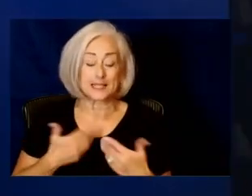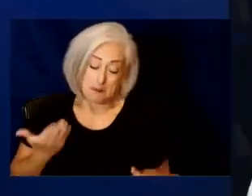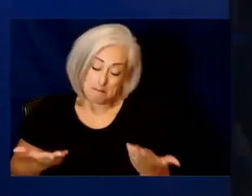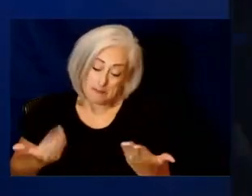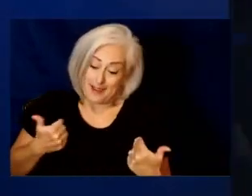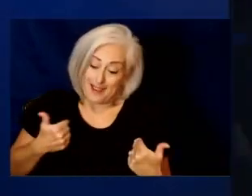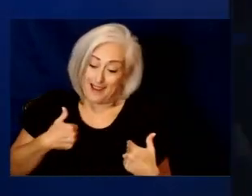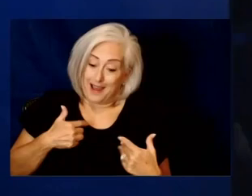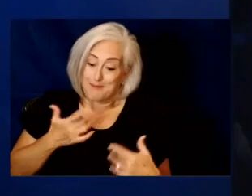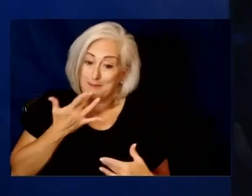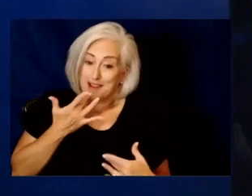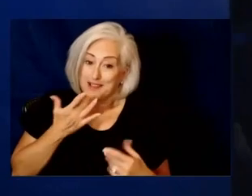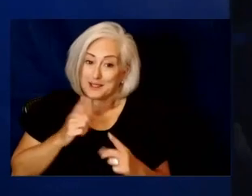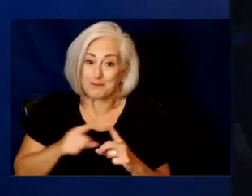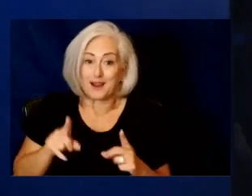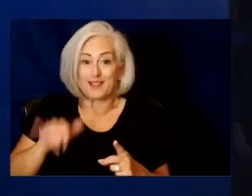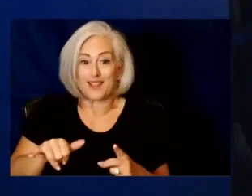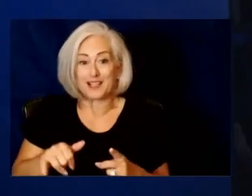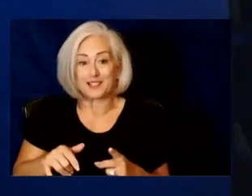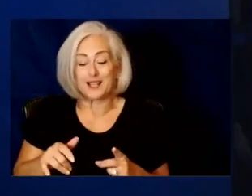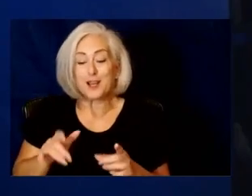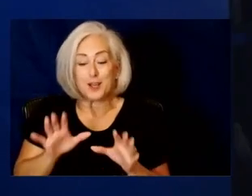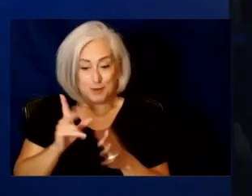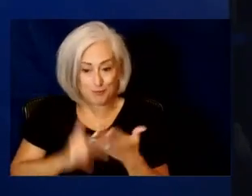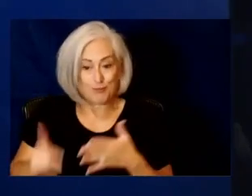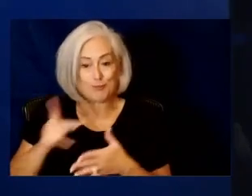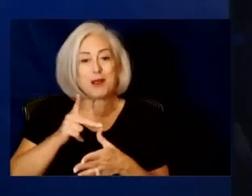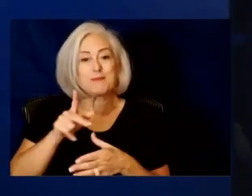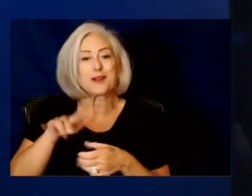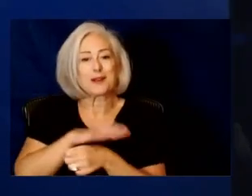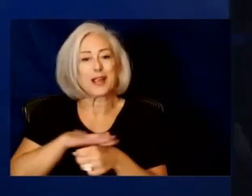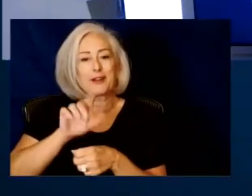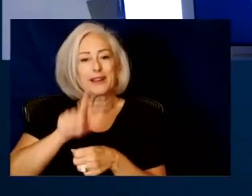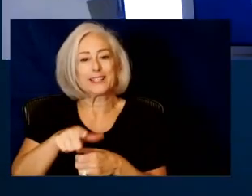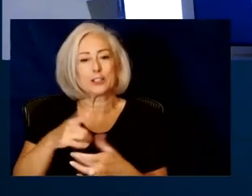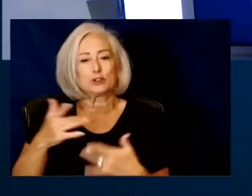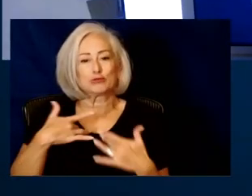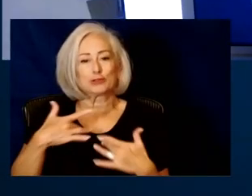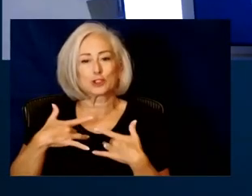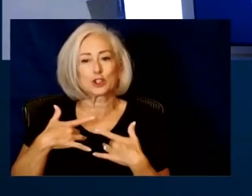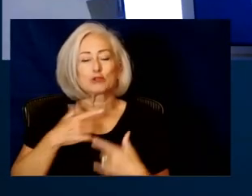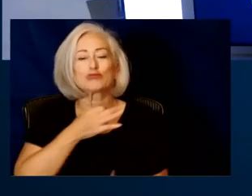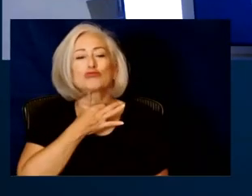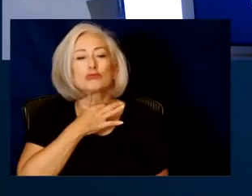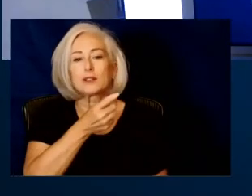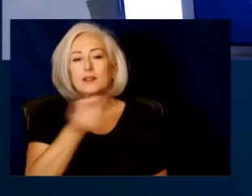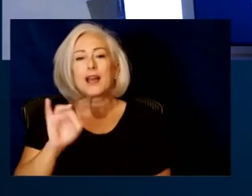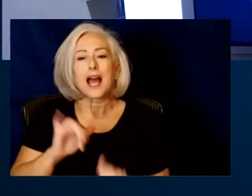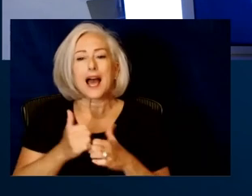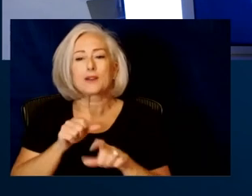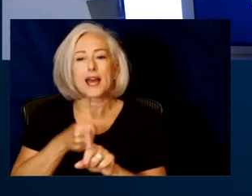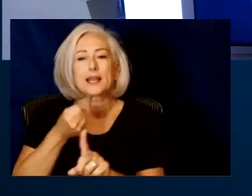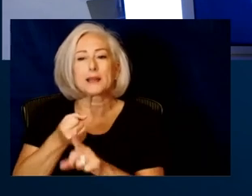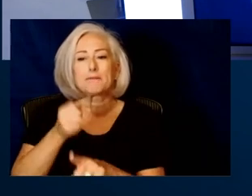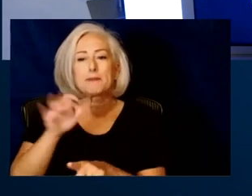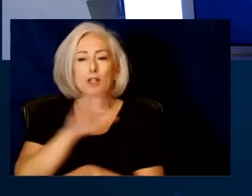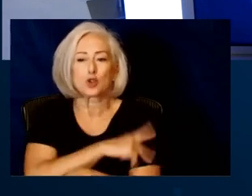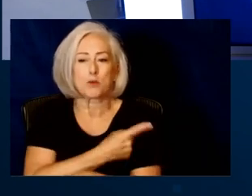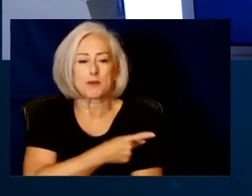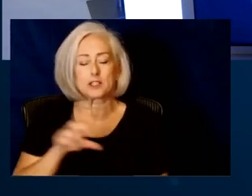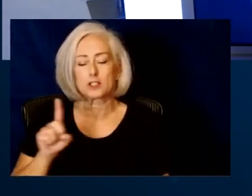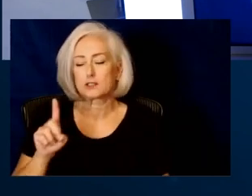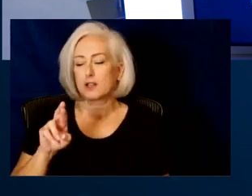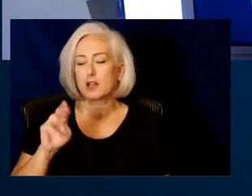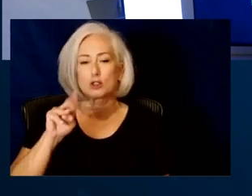the primary organs we have to worry about. I have to ask this panel of experts about their patients, how COVID's impacting them. Dr. Mermis, how about